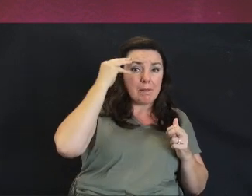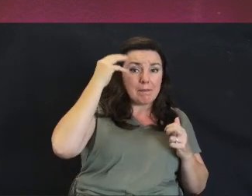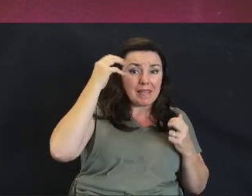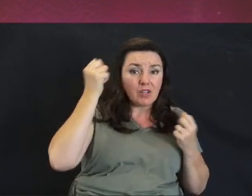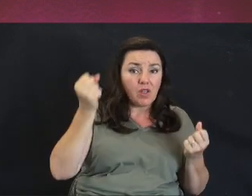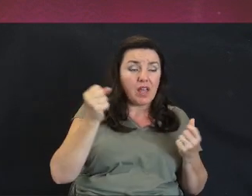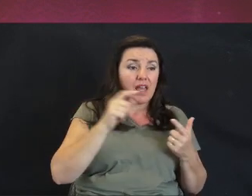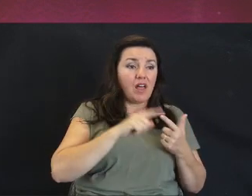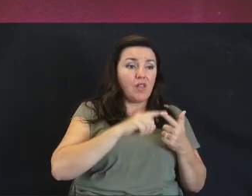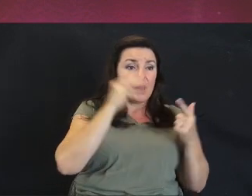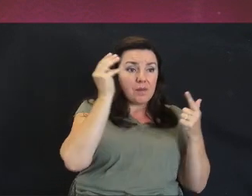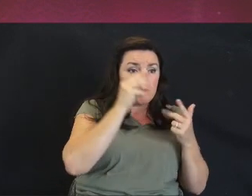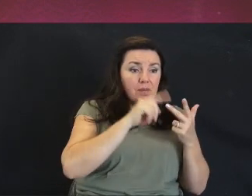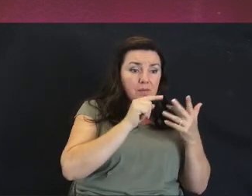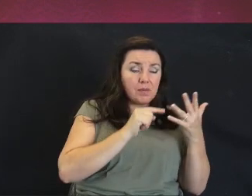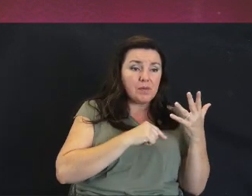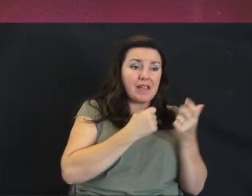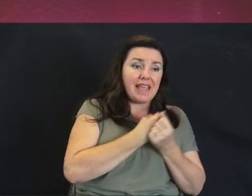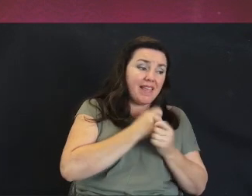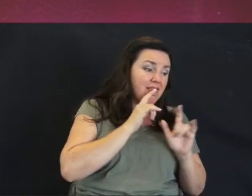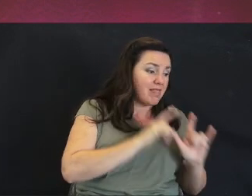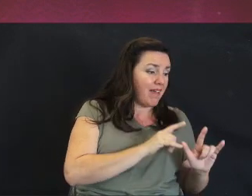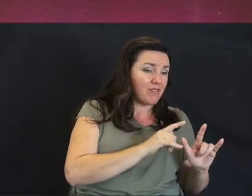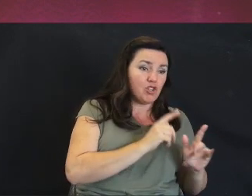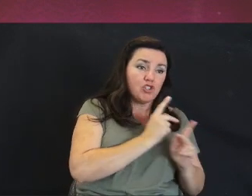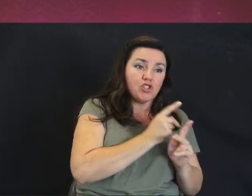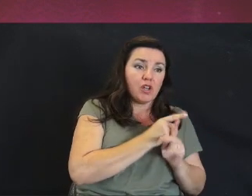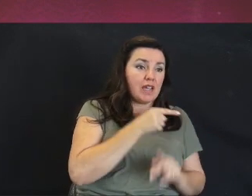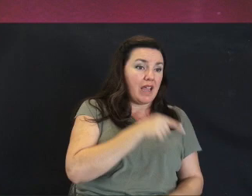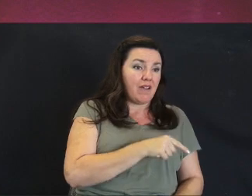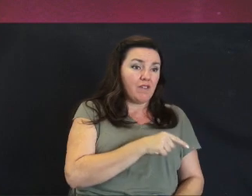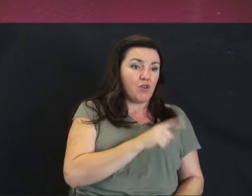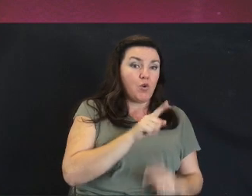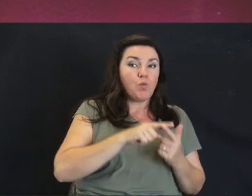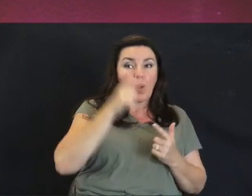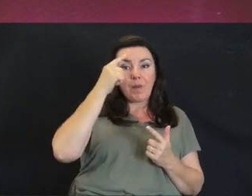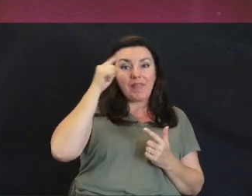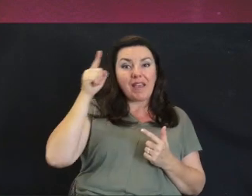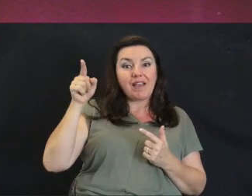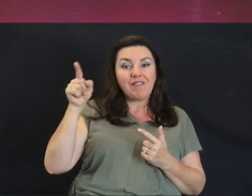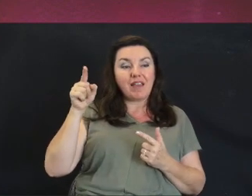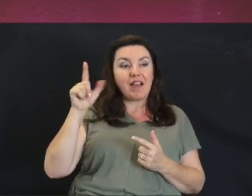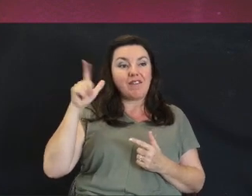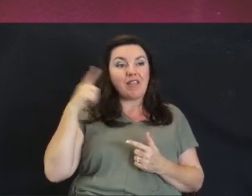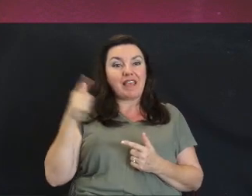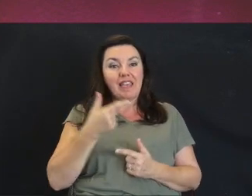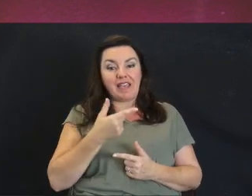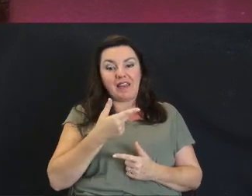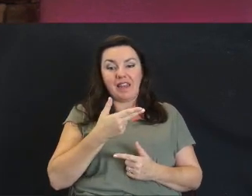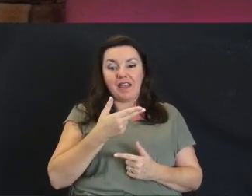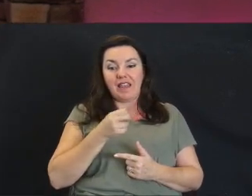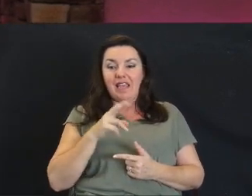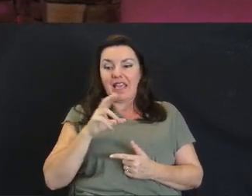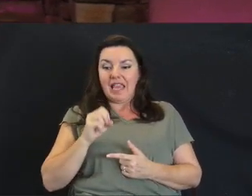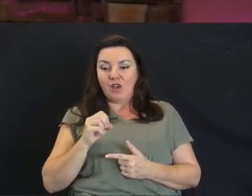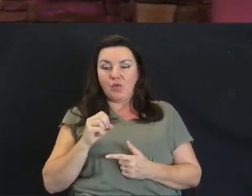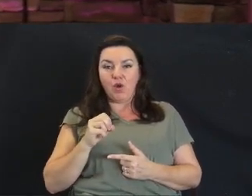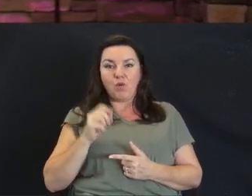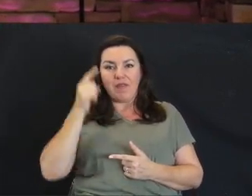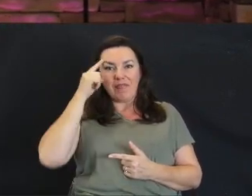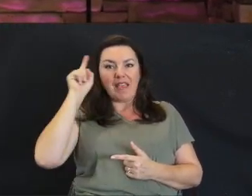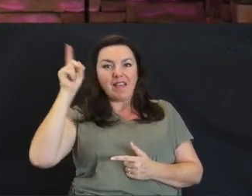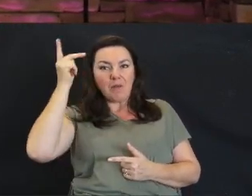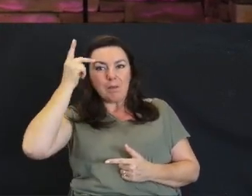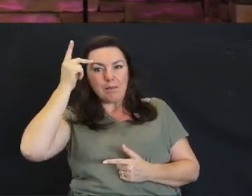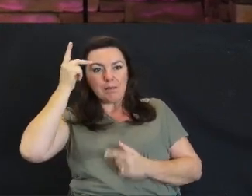Other issues And yet he loved her Listen when we think Of him as a hero Let's think of him On that level too Amen Let's think of him On